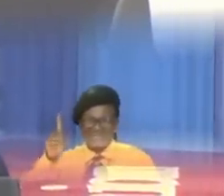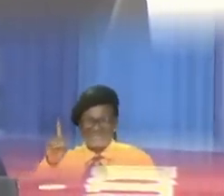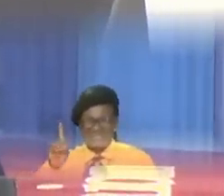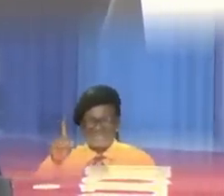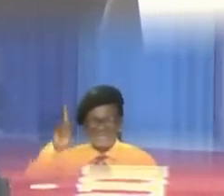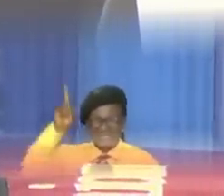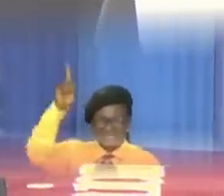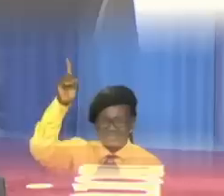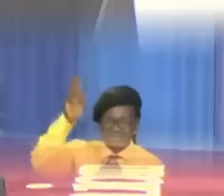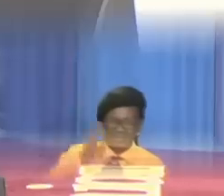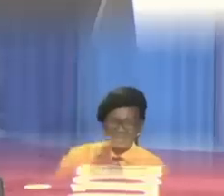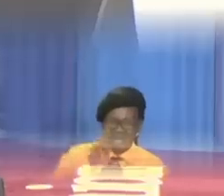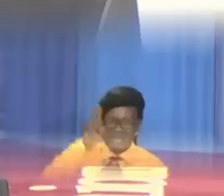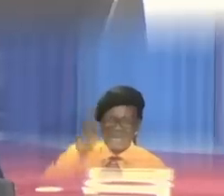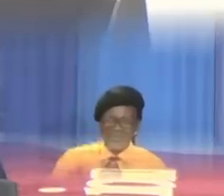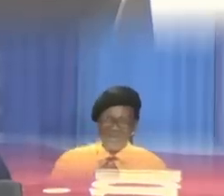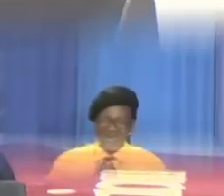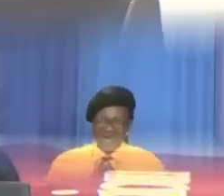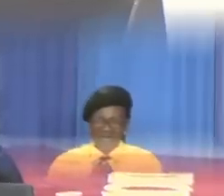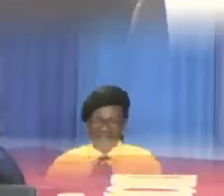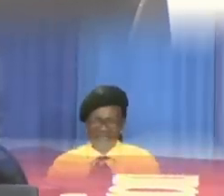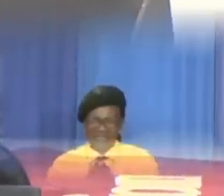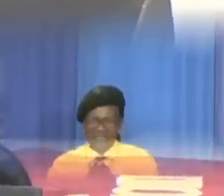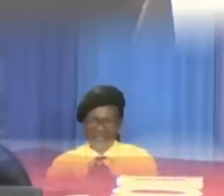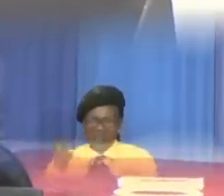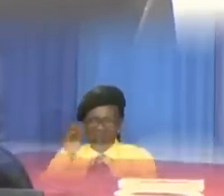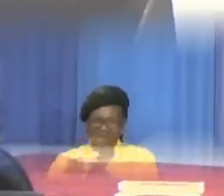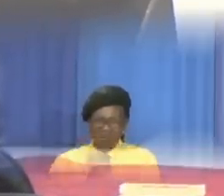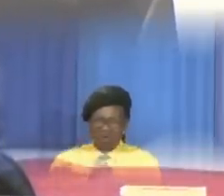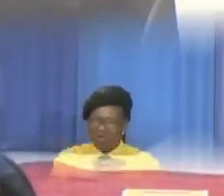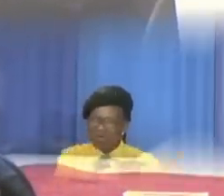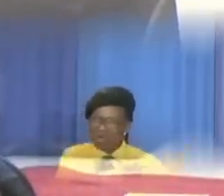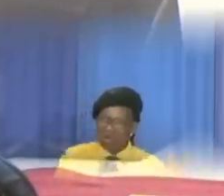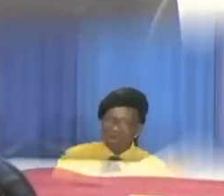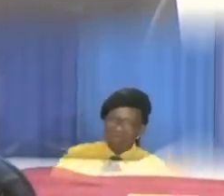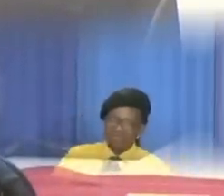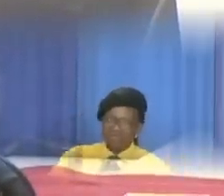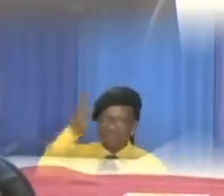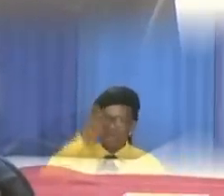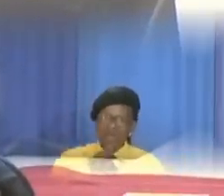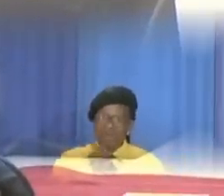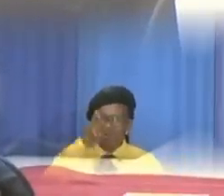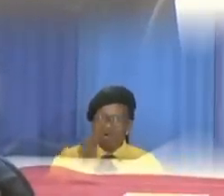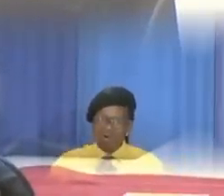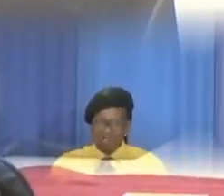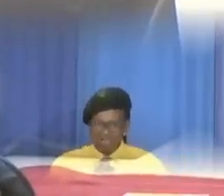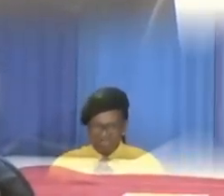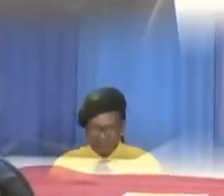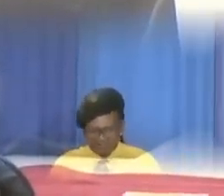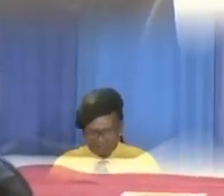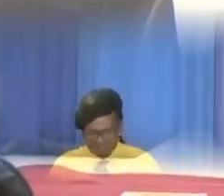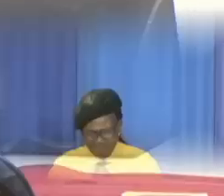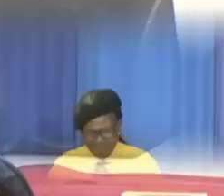glorified. You are worthy, O Lord, you are